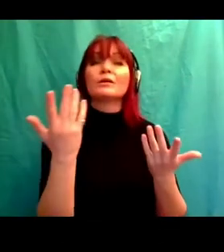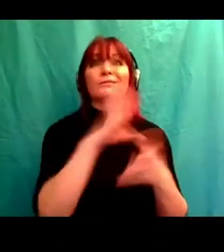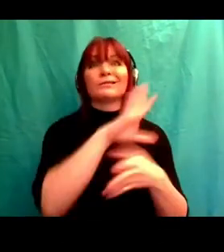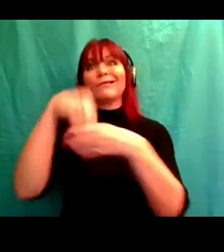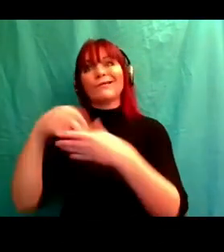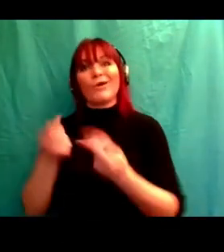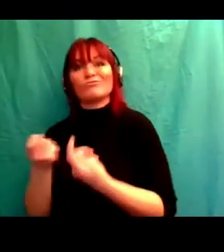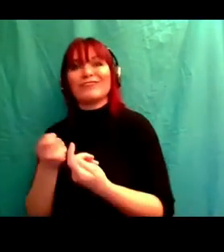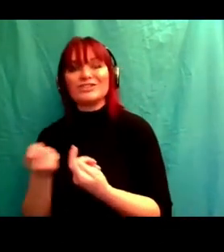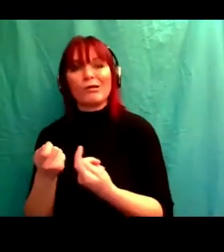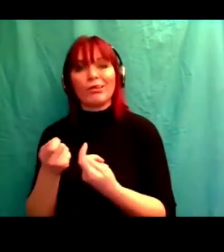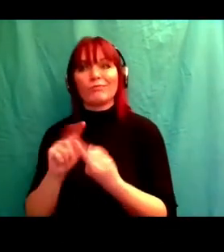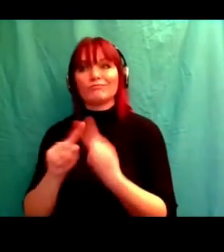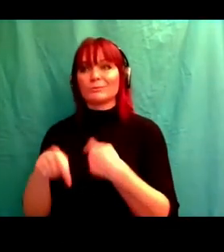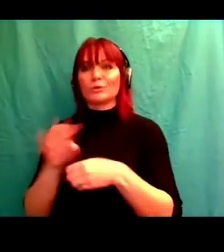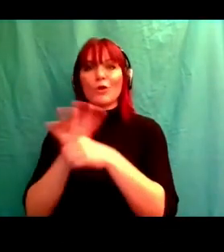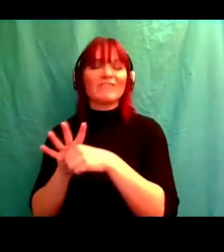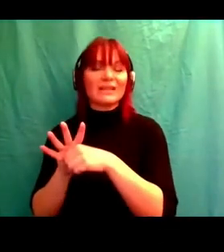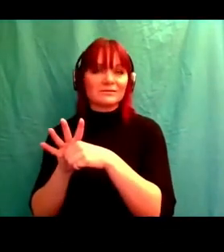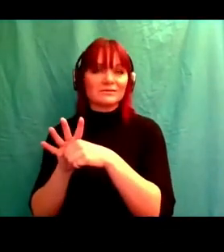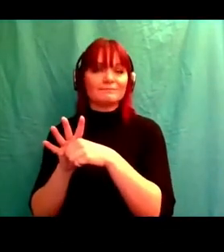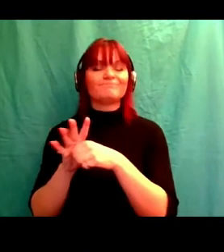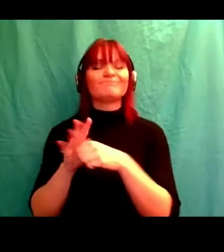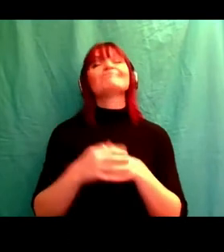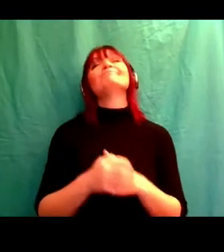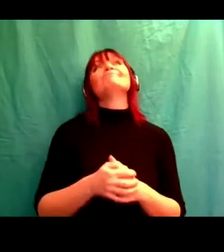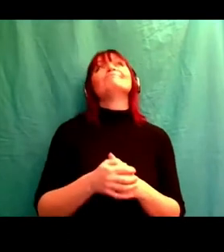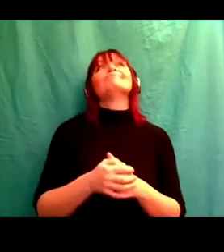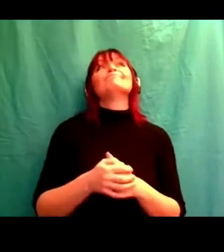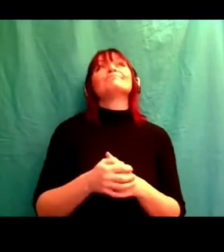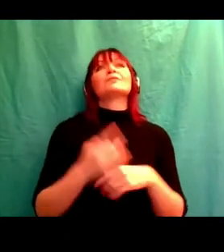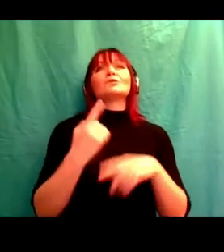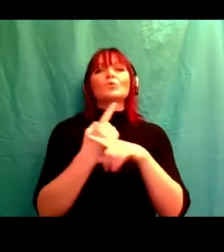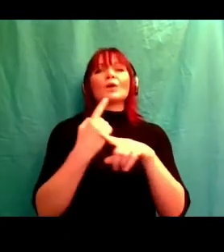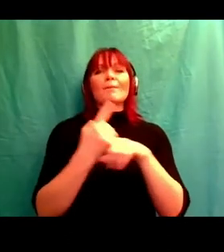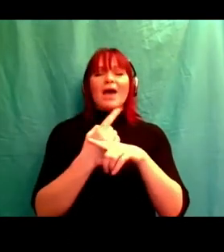about systems, I learn something new. And on what it means for system working, I think